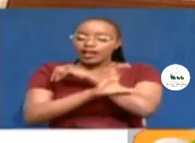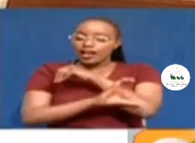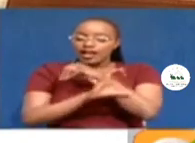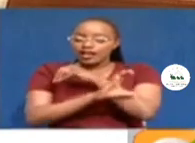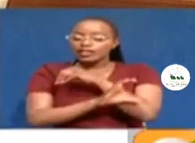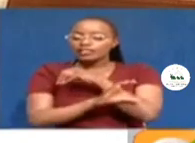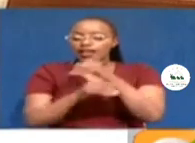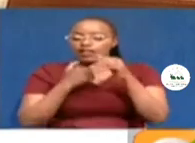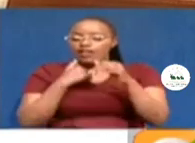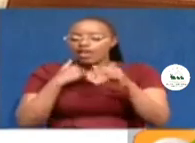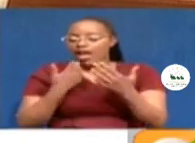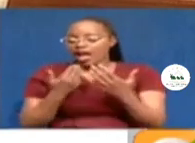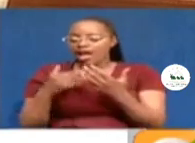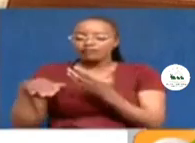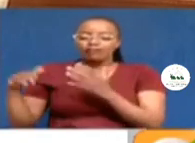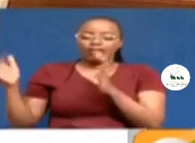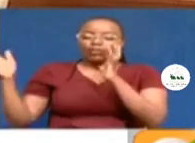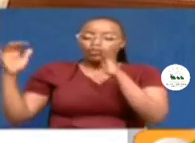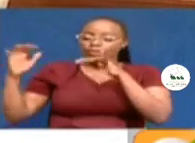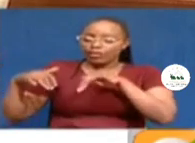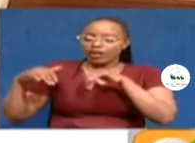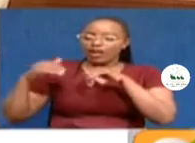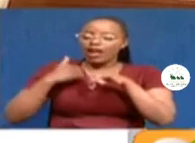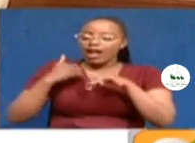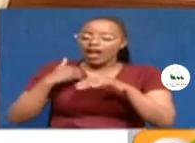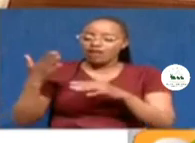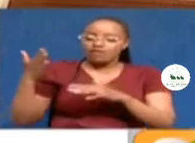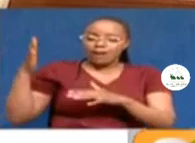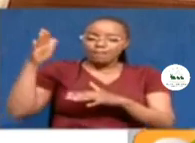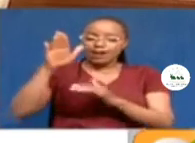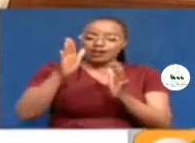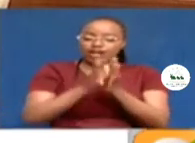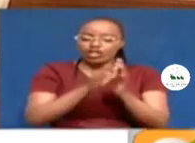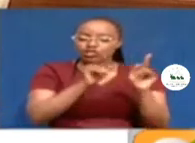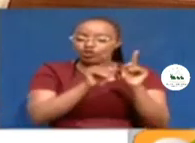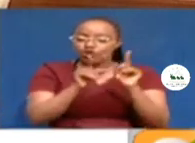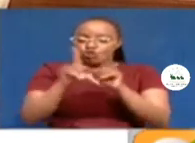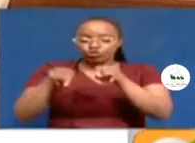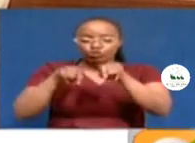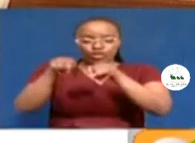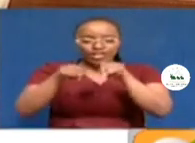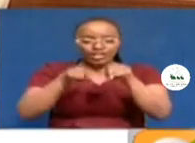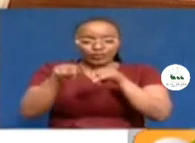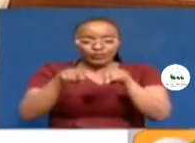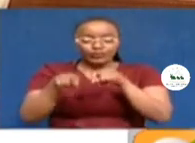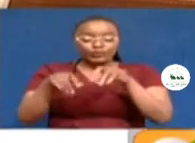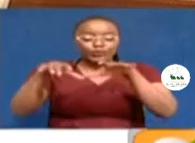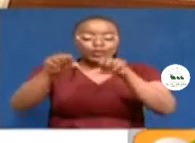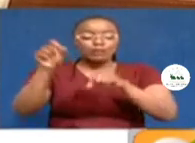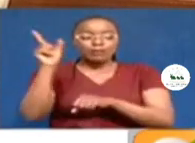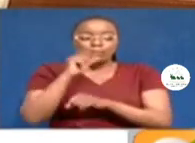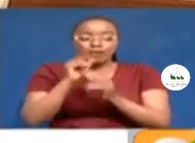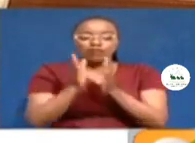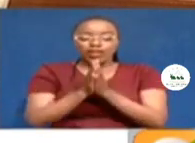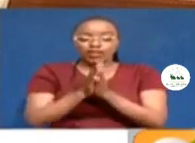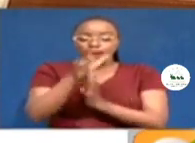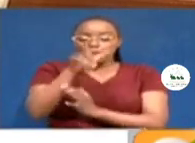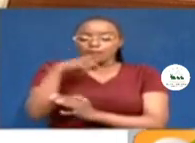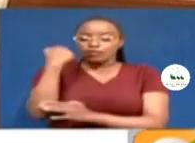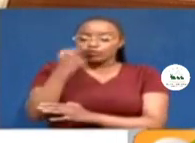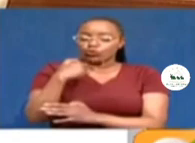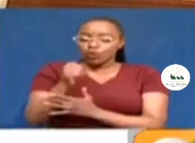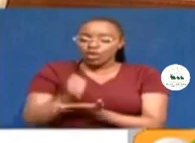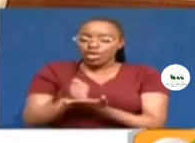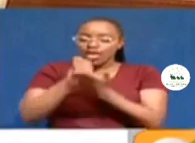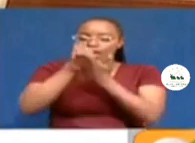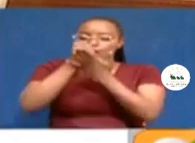going awry, was able to come back and hold the reins as a president who then